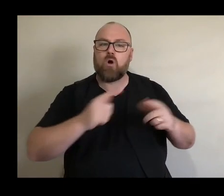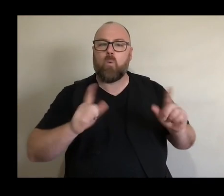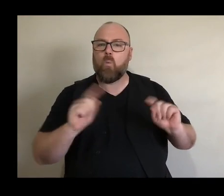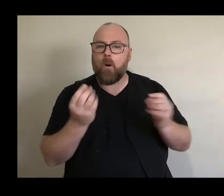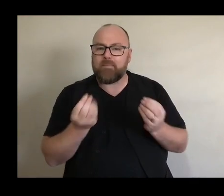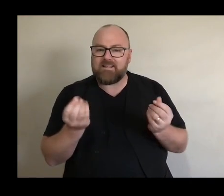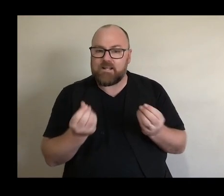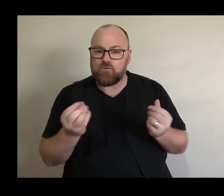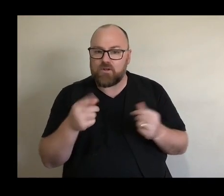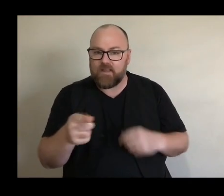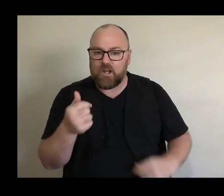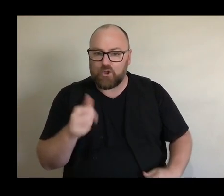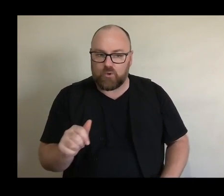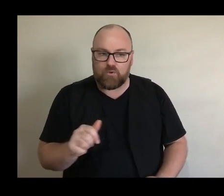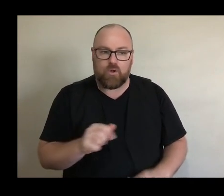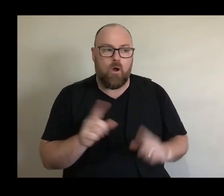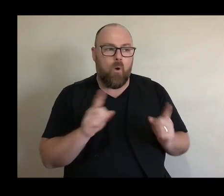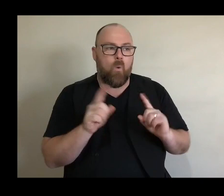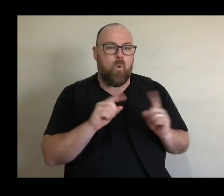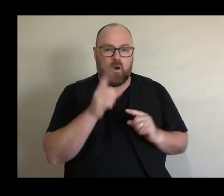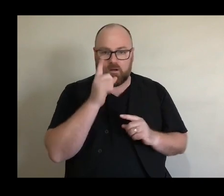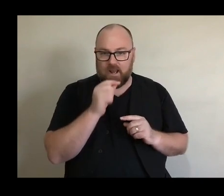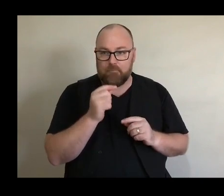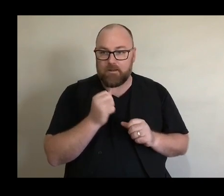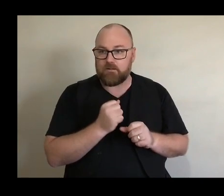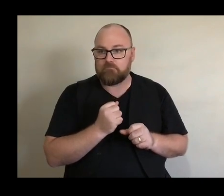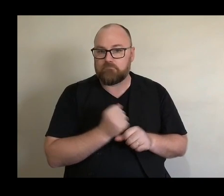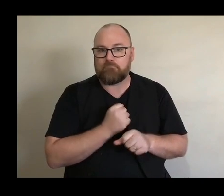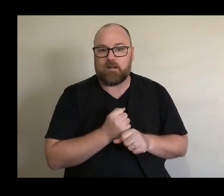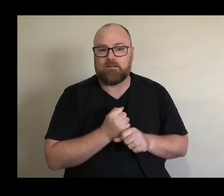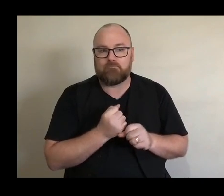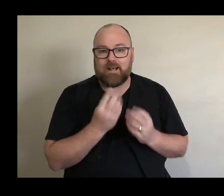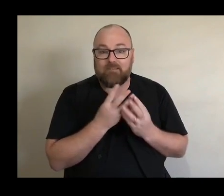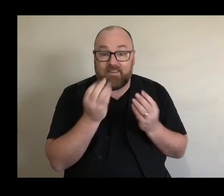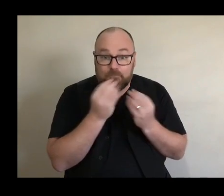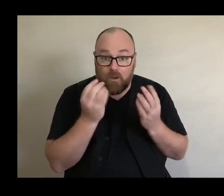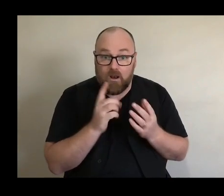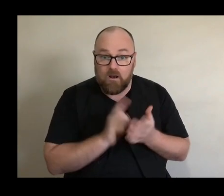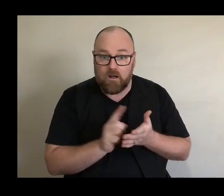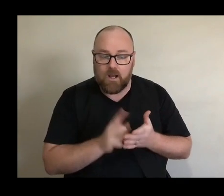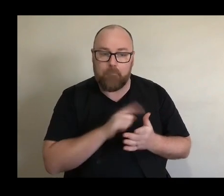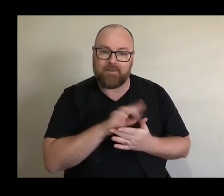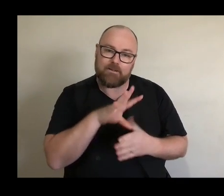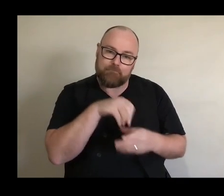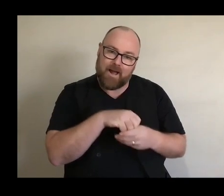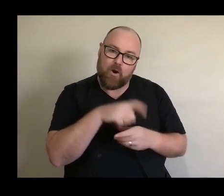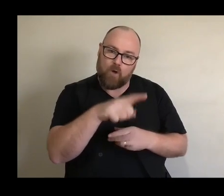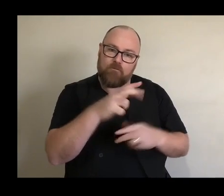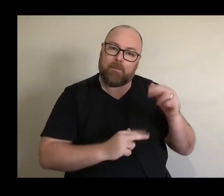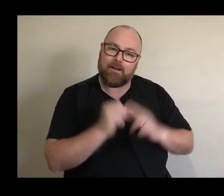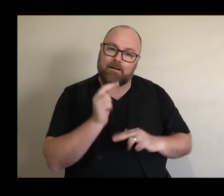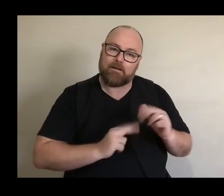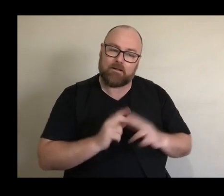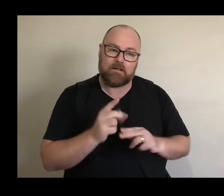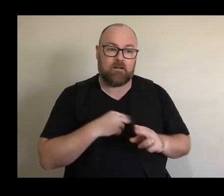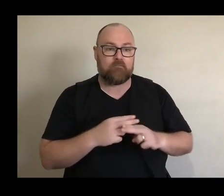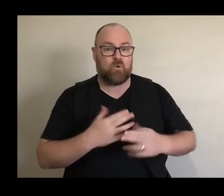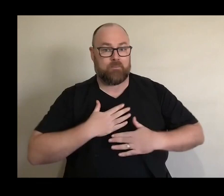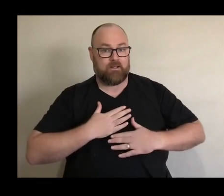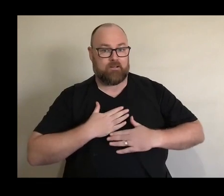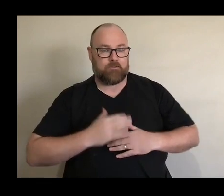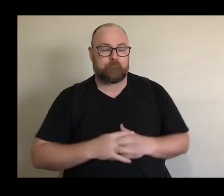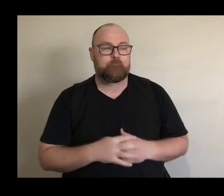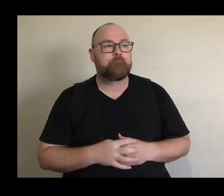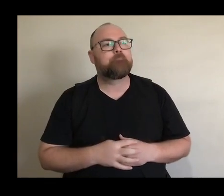are invisibilized from the end product in some capacity, but are very much a part of it. And for me, it became